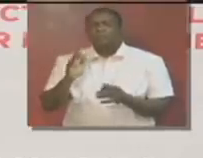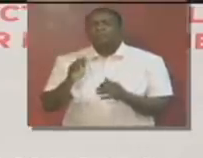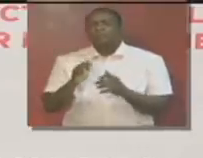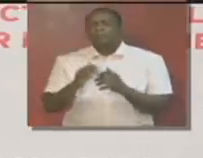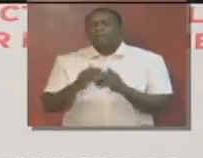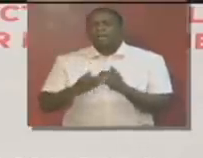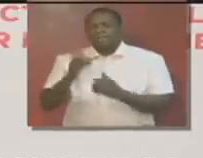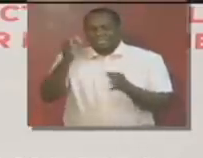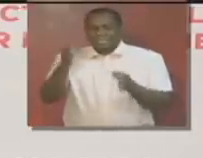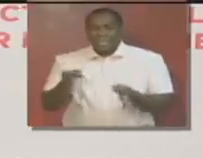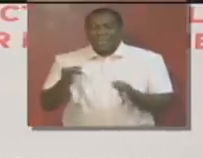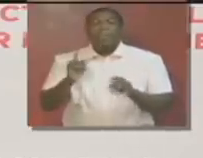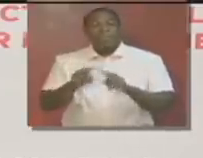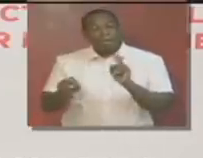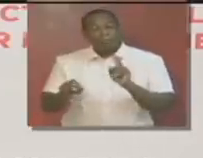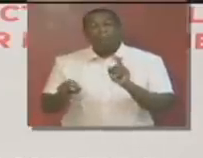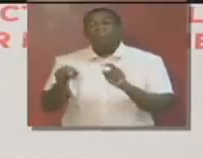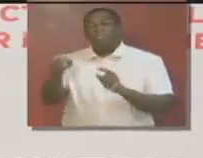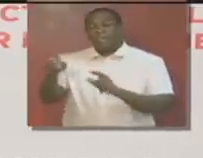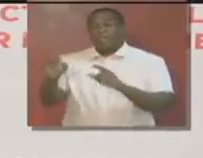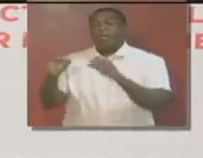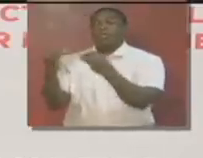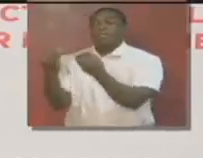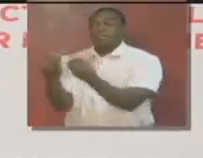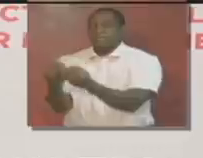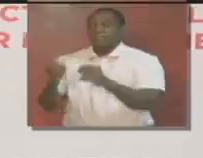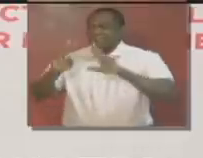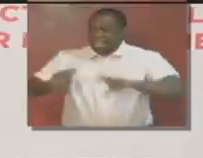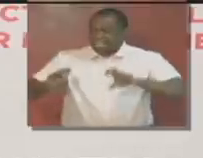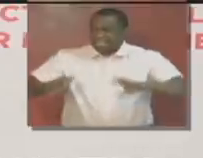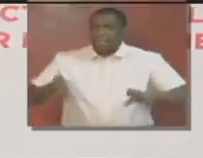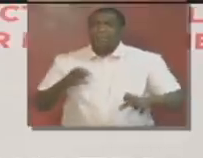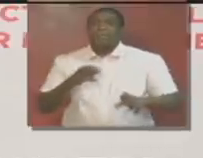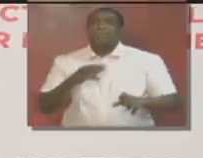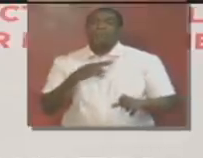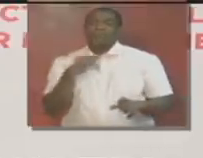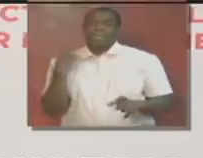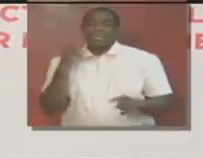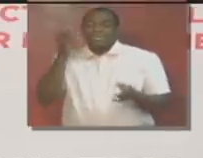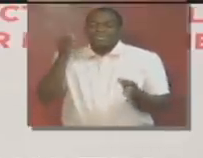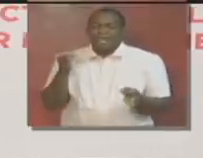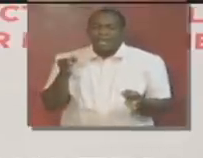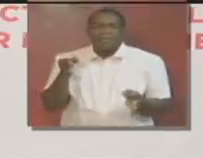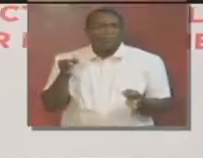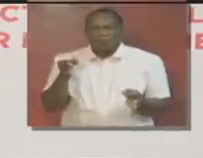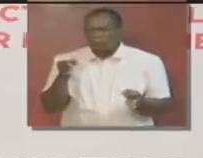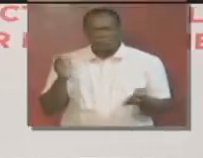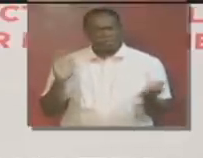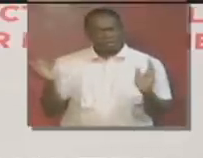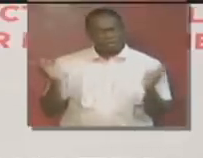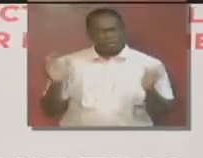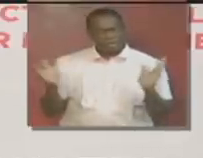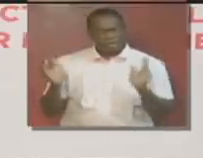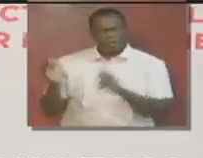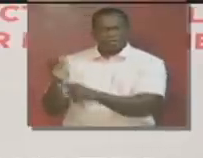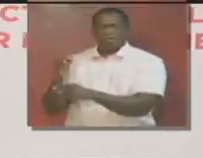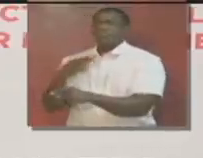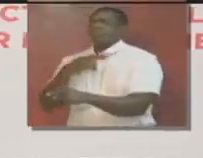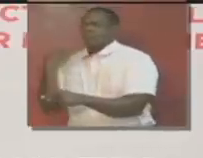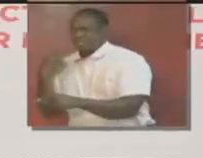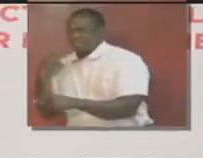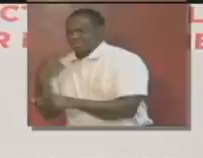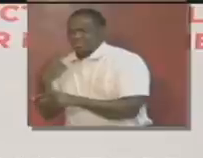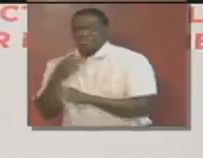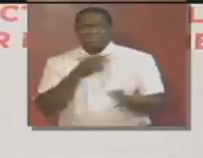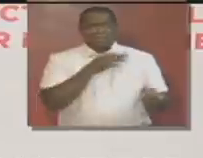its risks. And as such, the vaccine can continue to be administered even while they're investigating